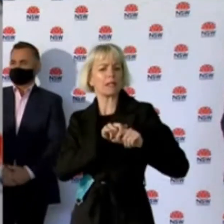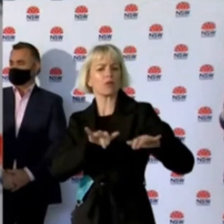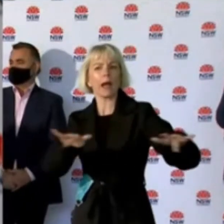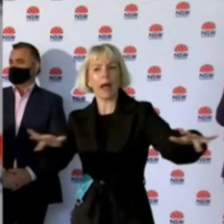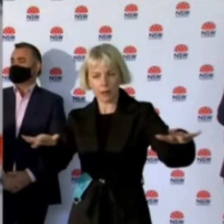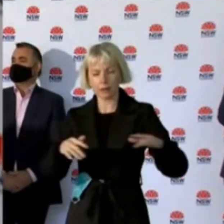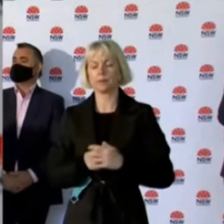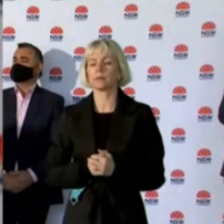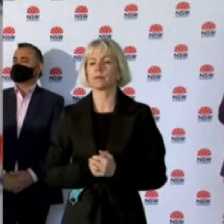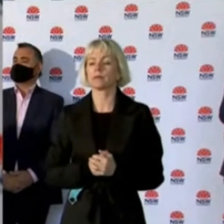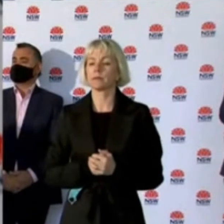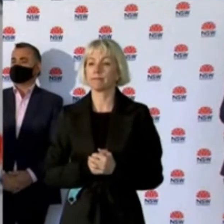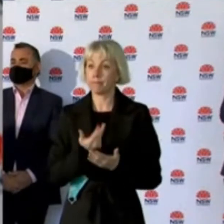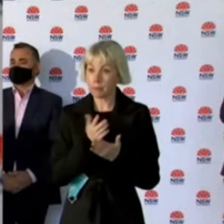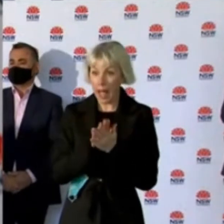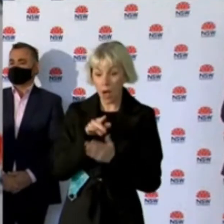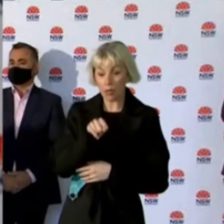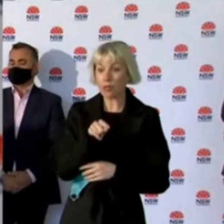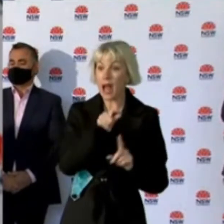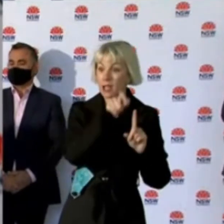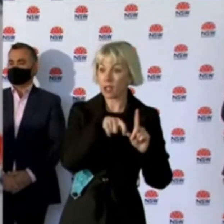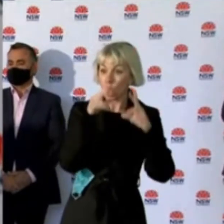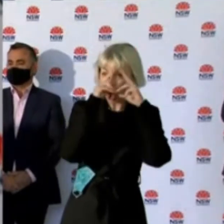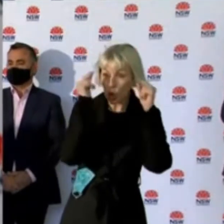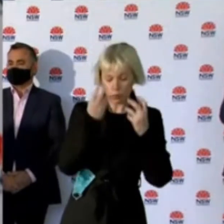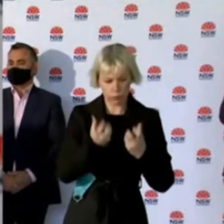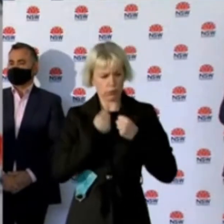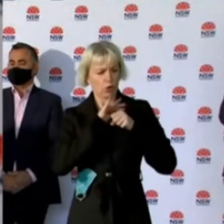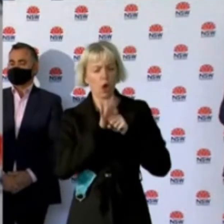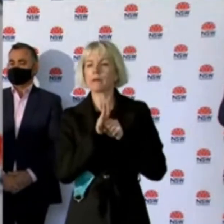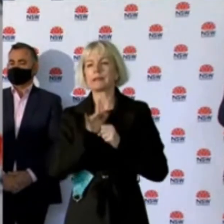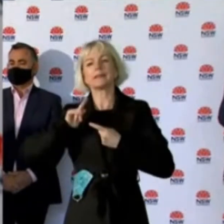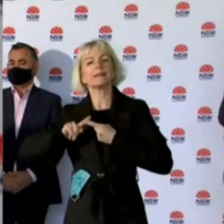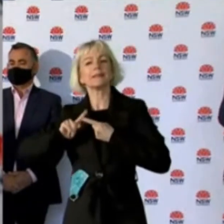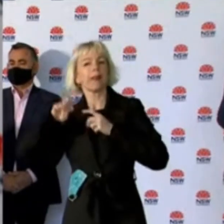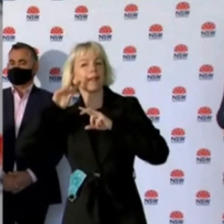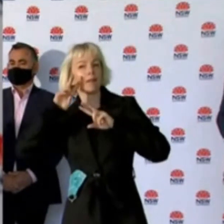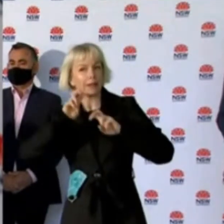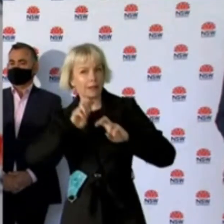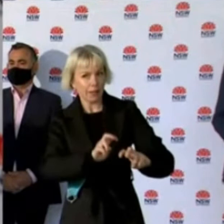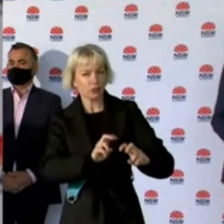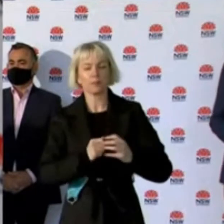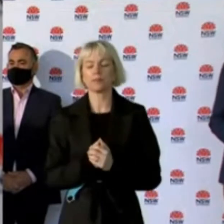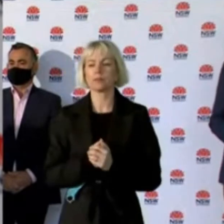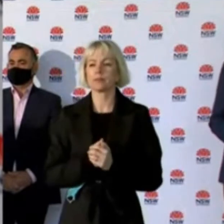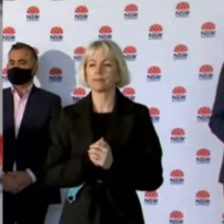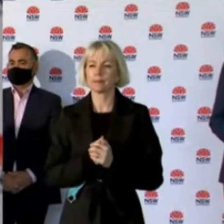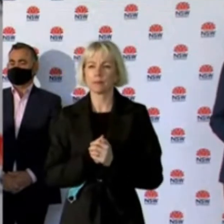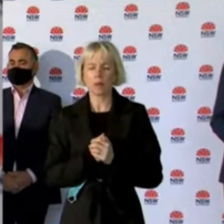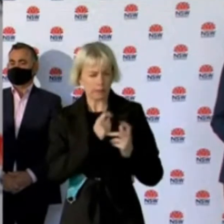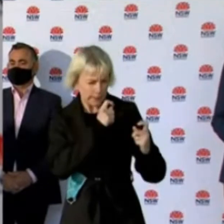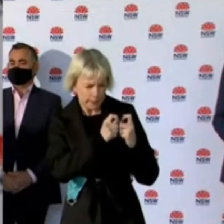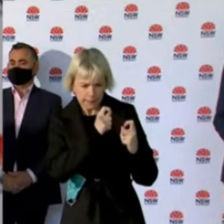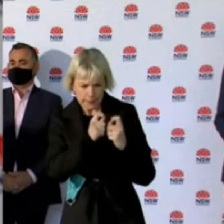the person acquired the infection is actually subject to some ongoing investigations, and some additional testing is being done to